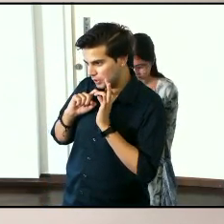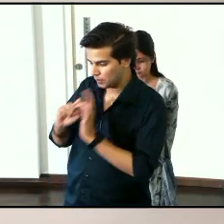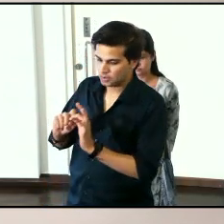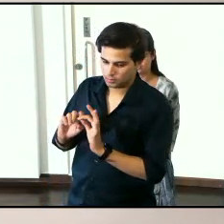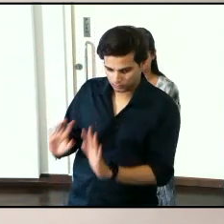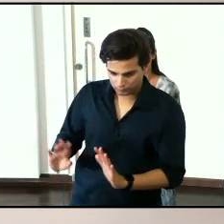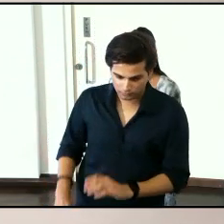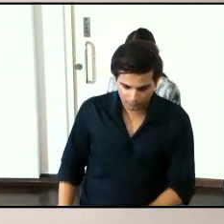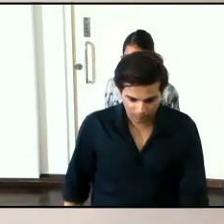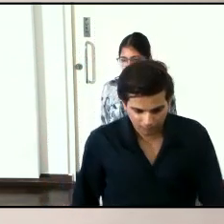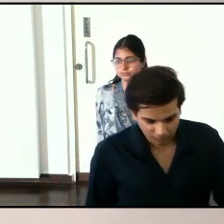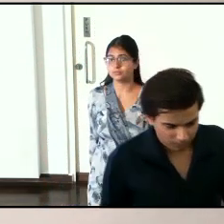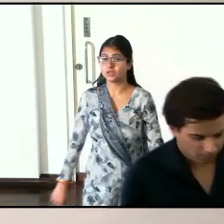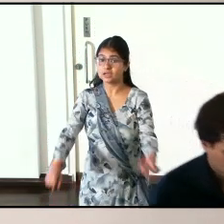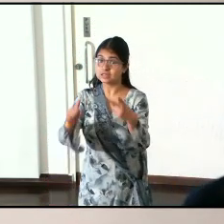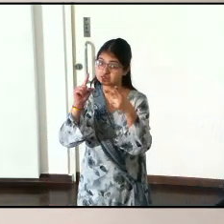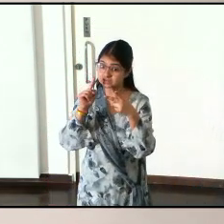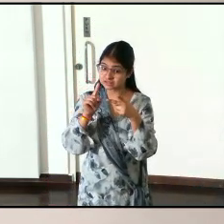surprising. The second is